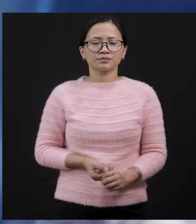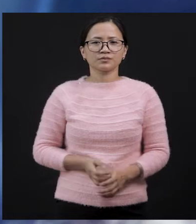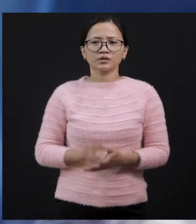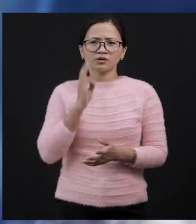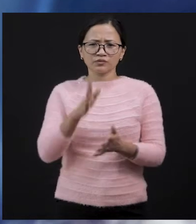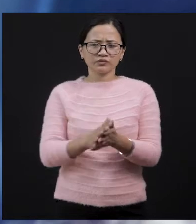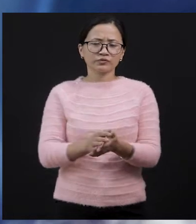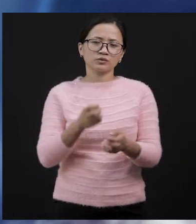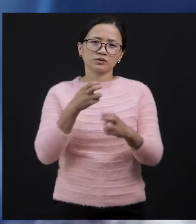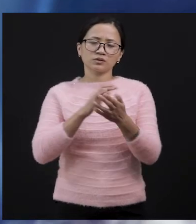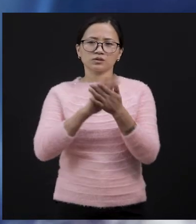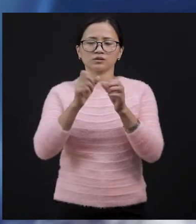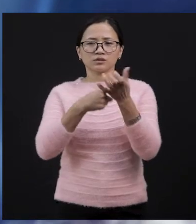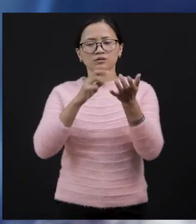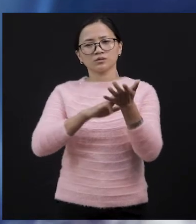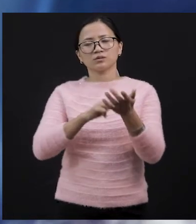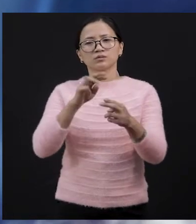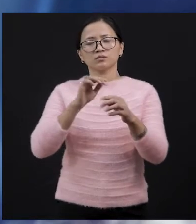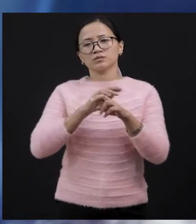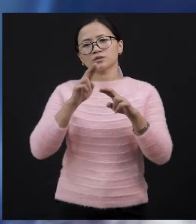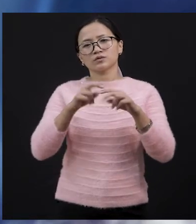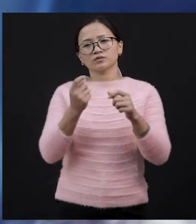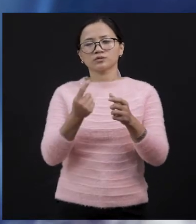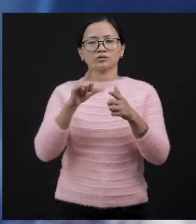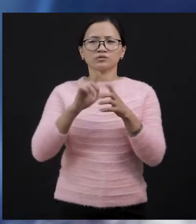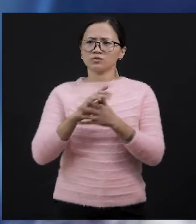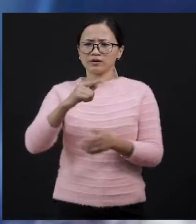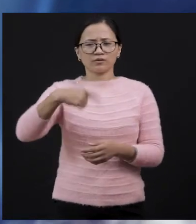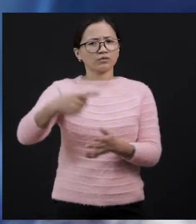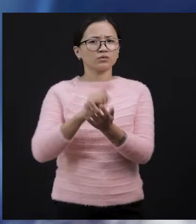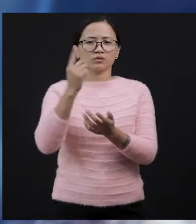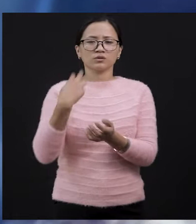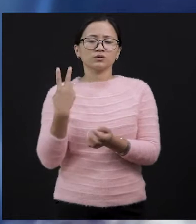it will be very harmful for every one of us,